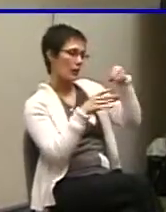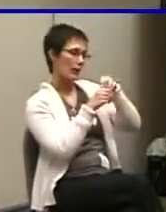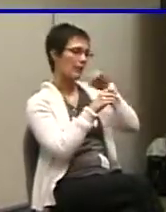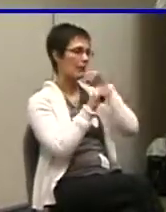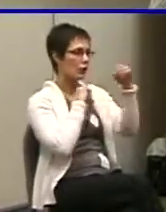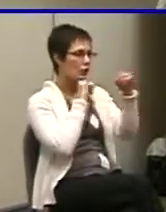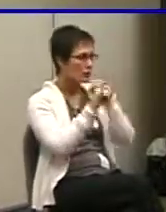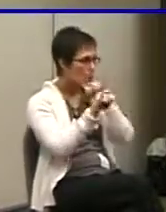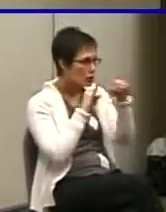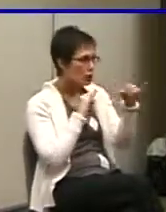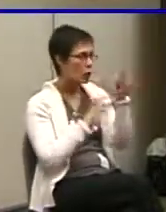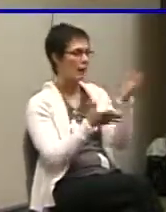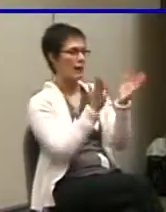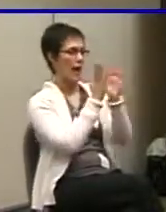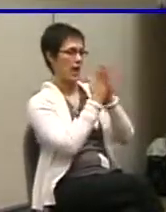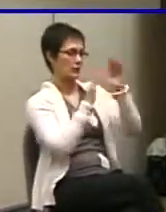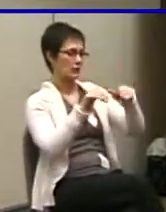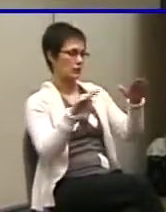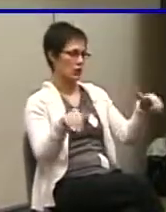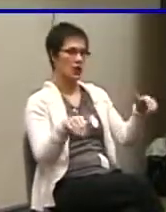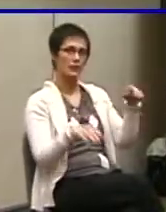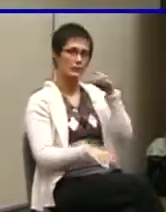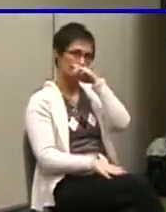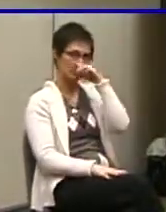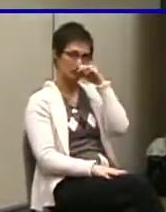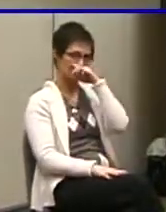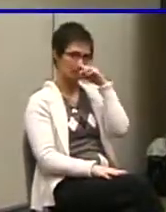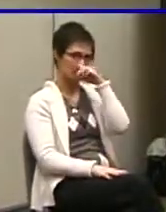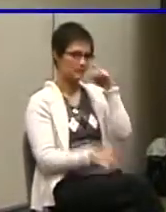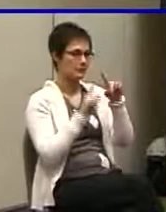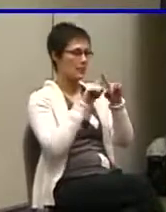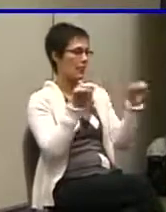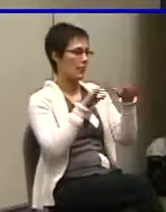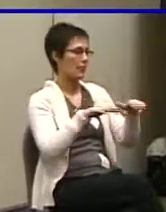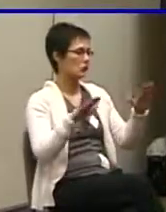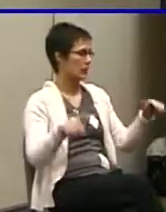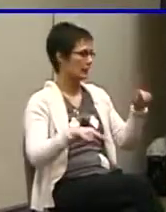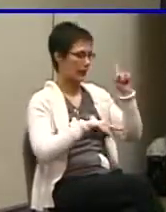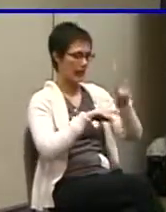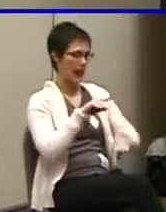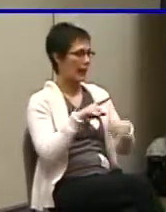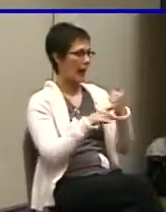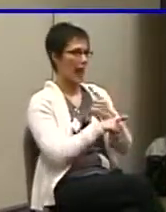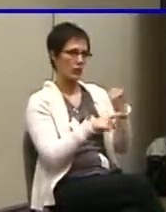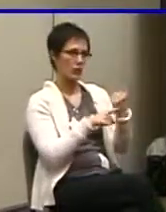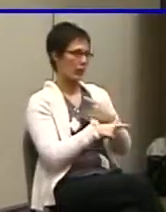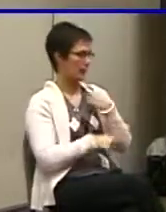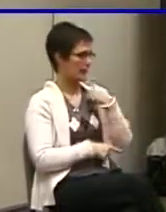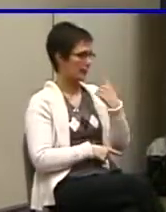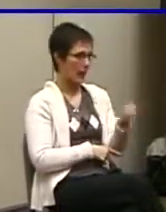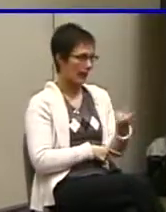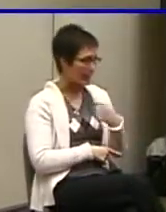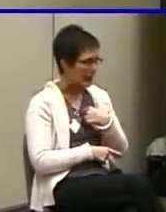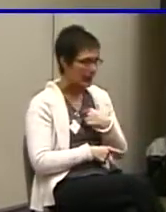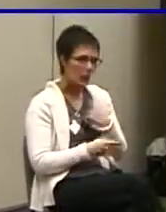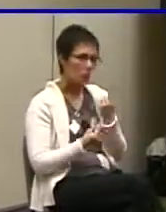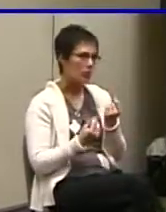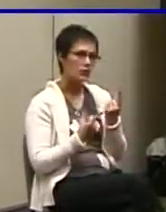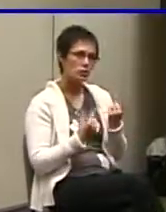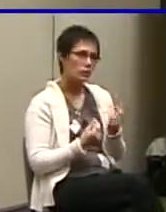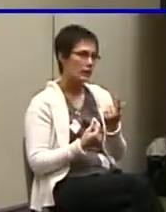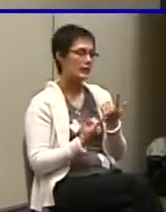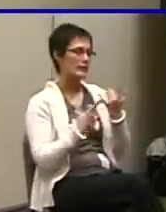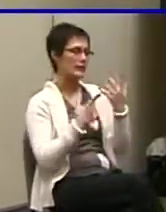was going on? And what I find is that he can't accurately tell me what's happening. He's not picking up on these kinds of things. And he is then engaged in